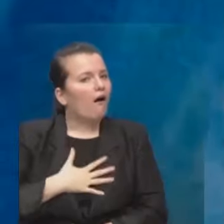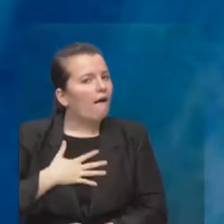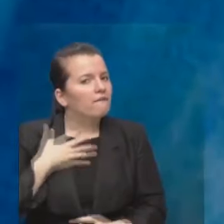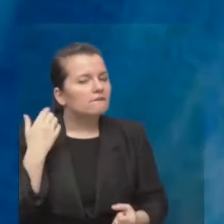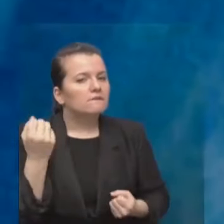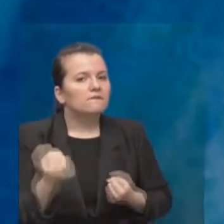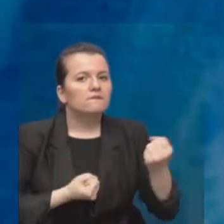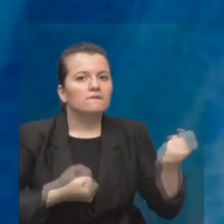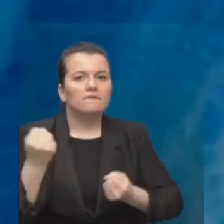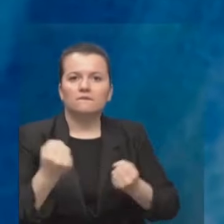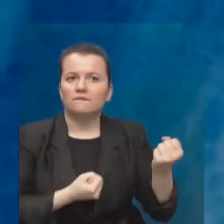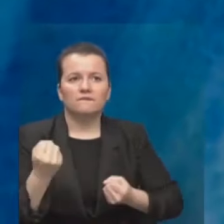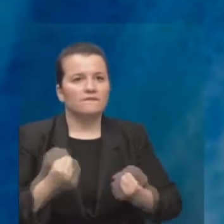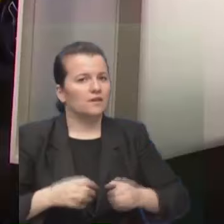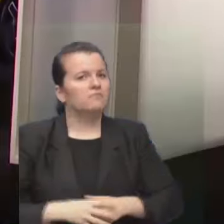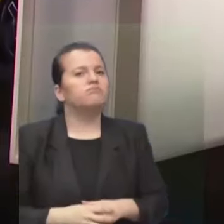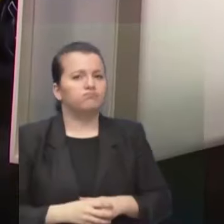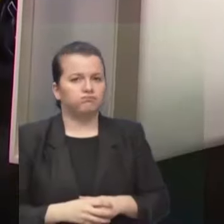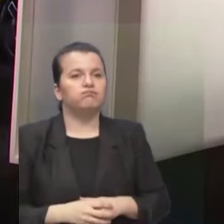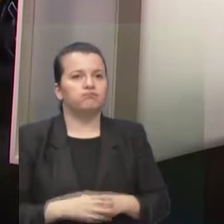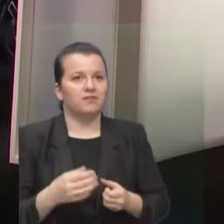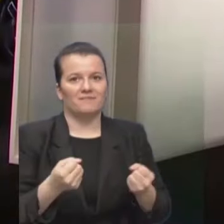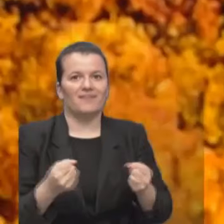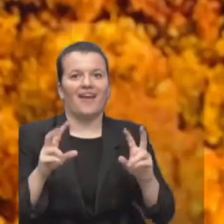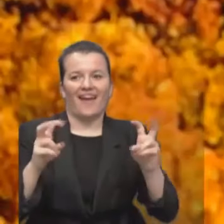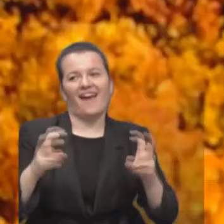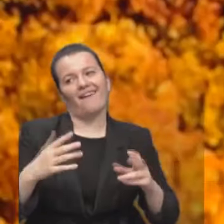one minute of advertising for our own products. And,